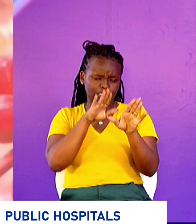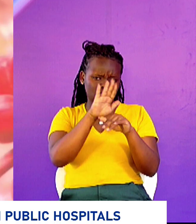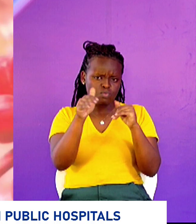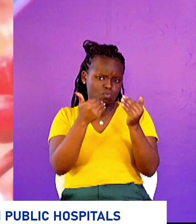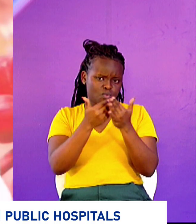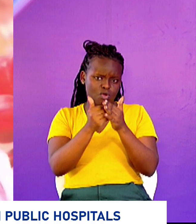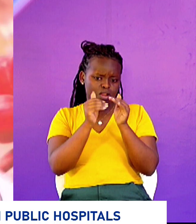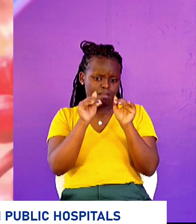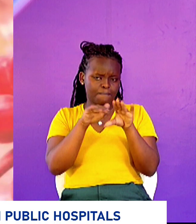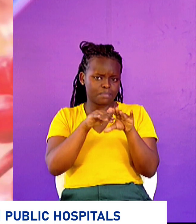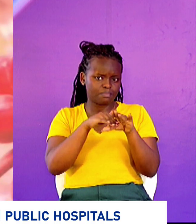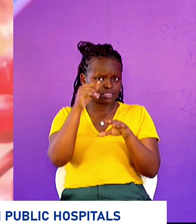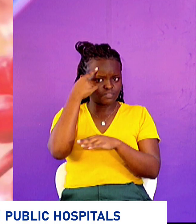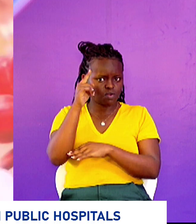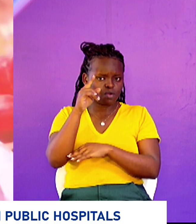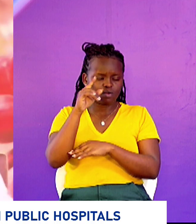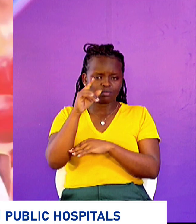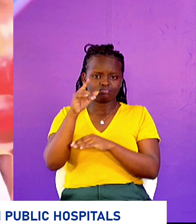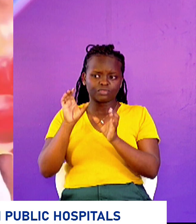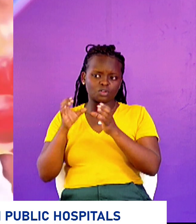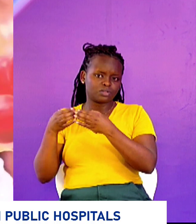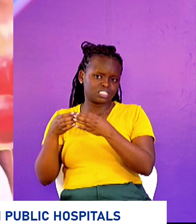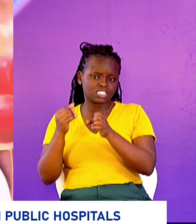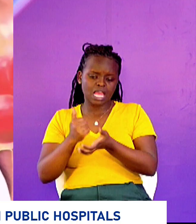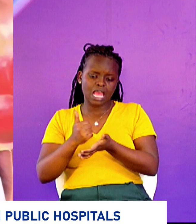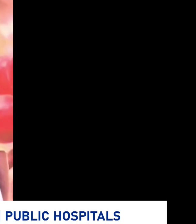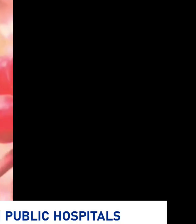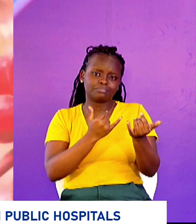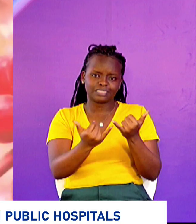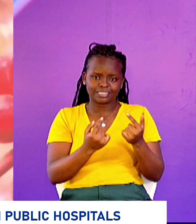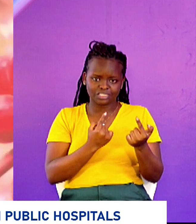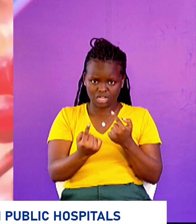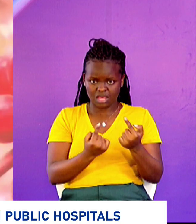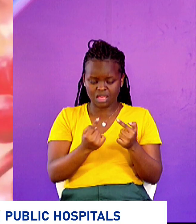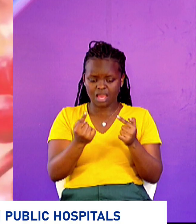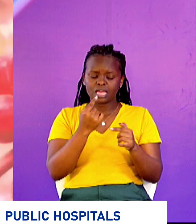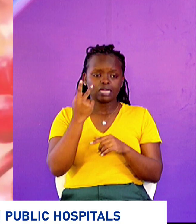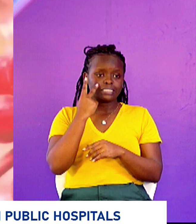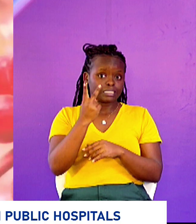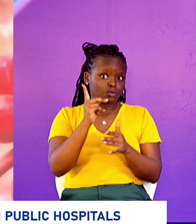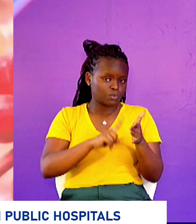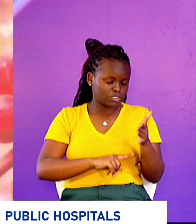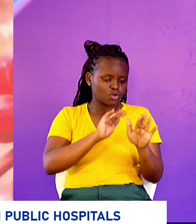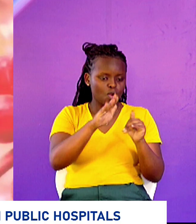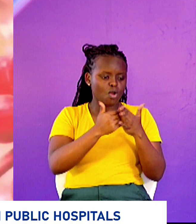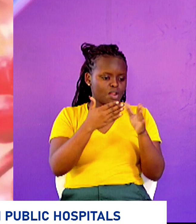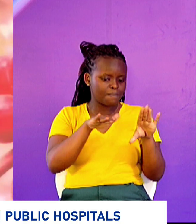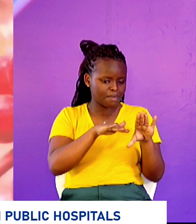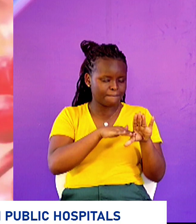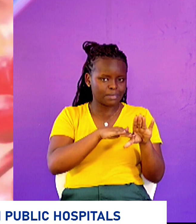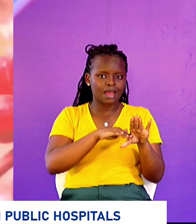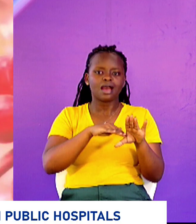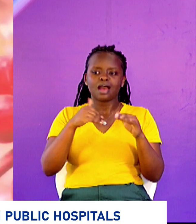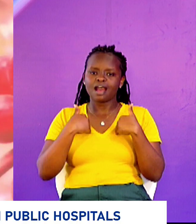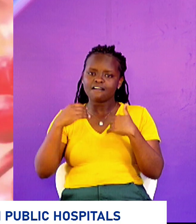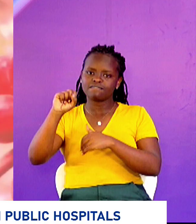ni members wa cooperative. Msaidiane muone ya kwamba every member ako a member of